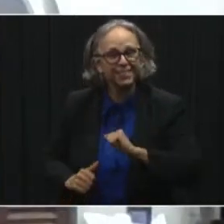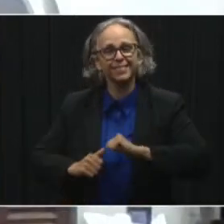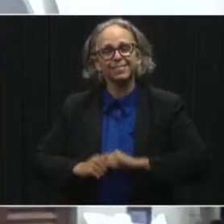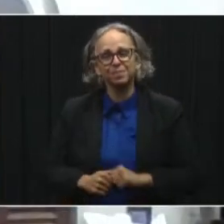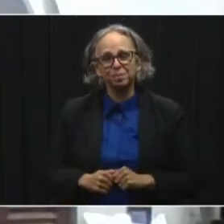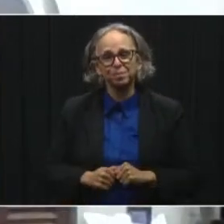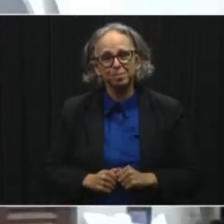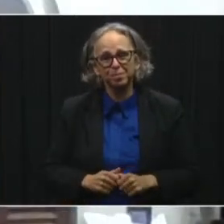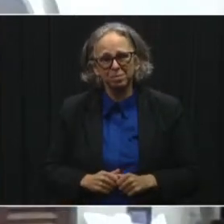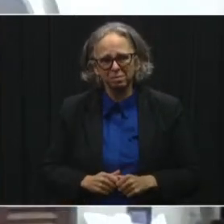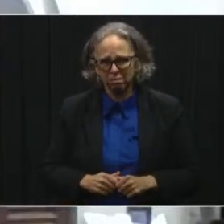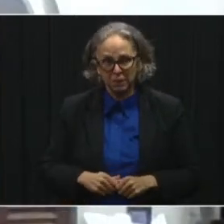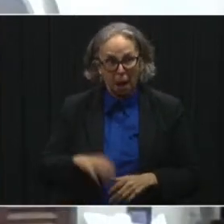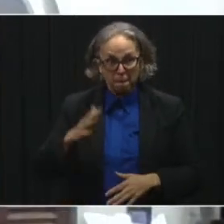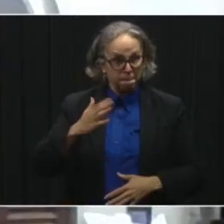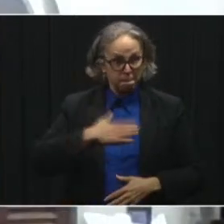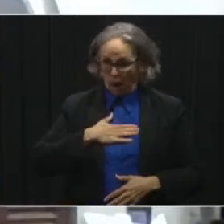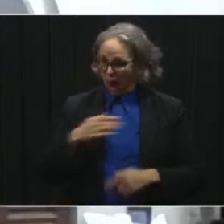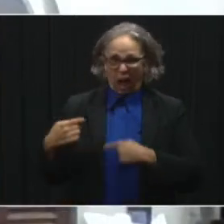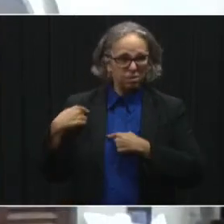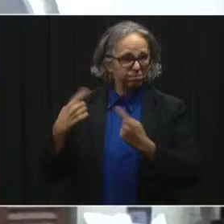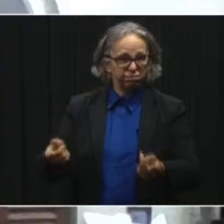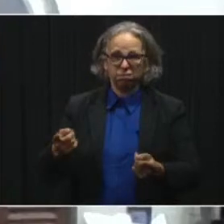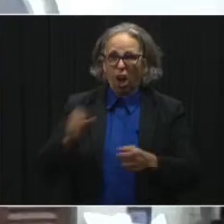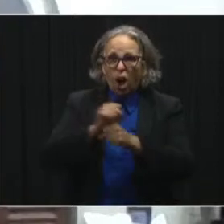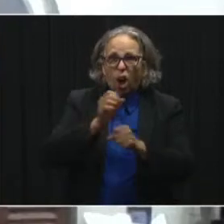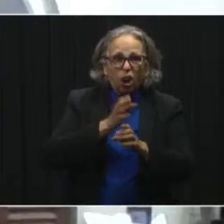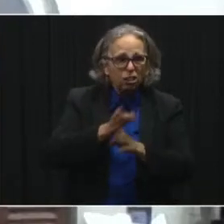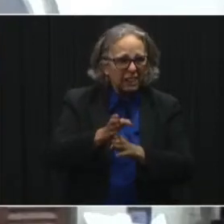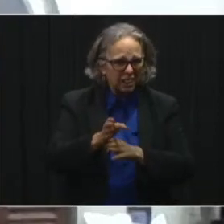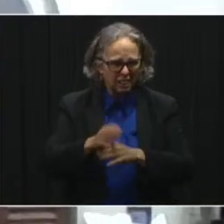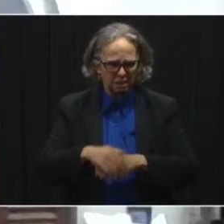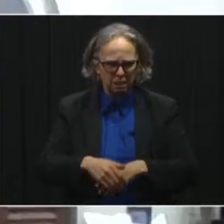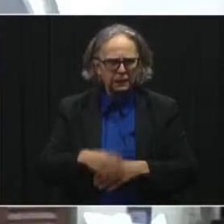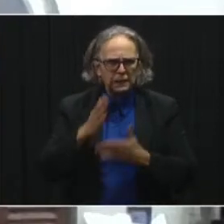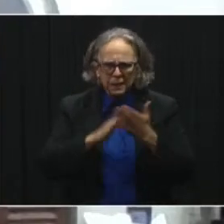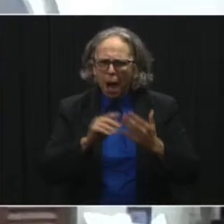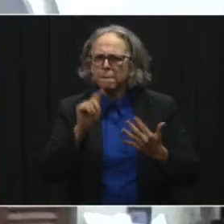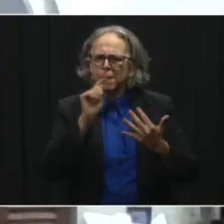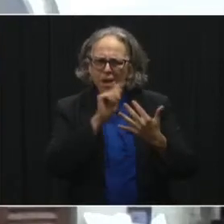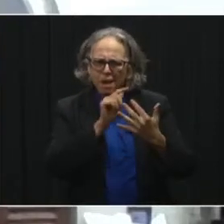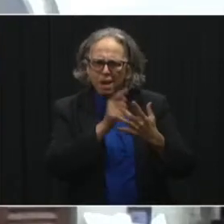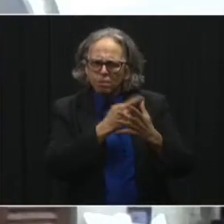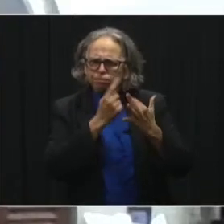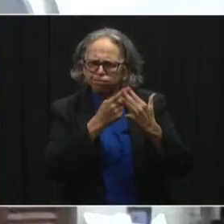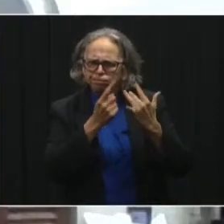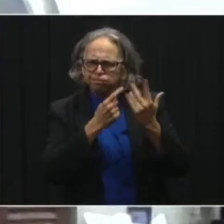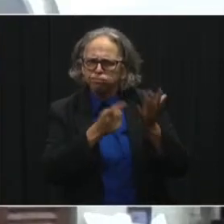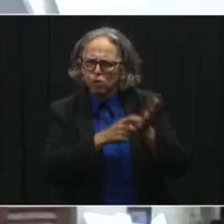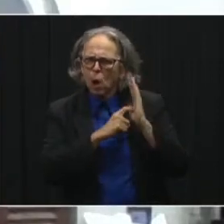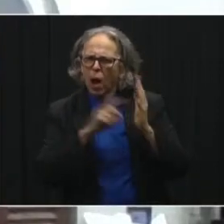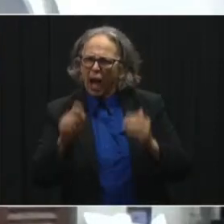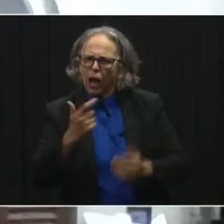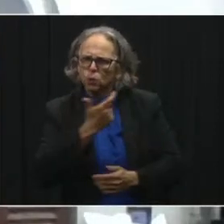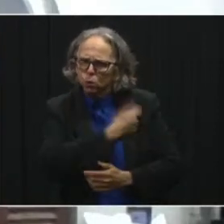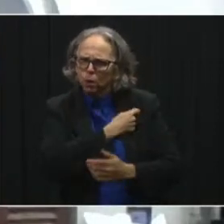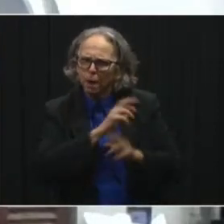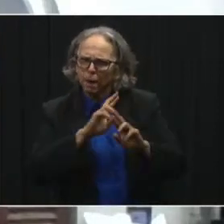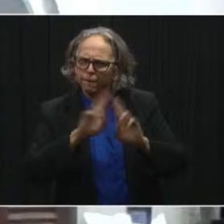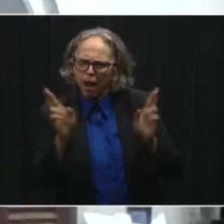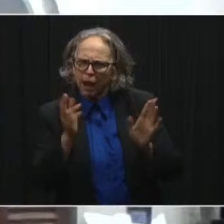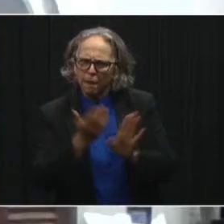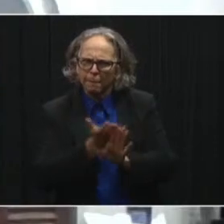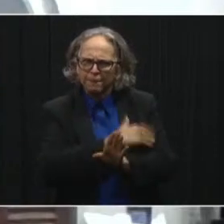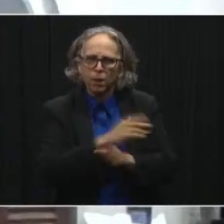I've been a healthcare provider, you know, there are certain vaccinations we've been required to have. The influenza vaccine came along about 10 years ago. They